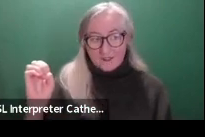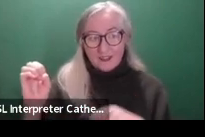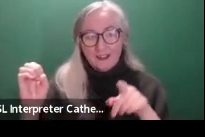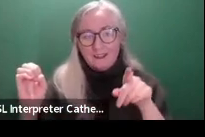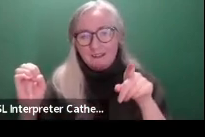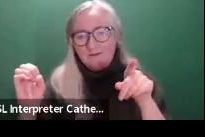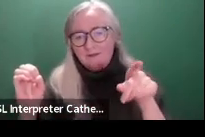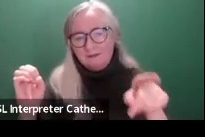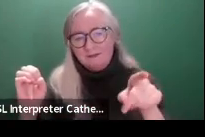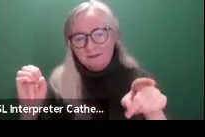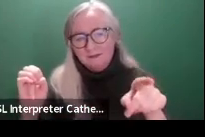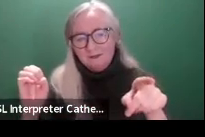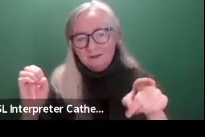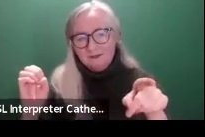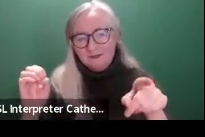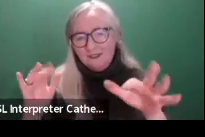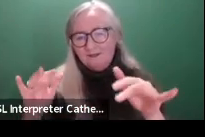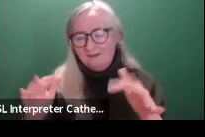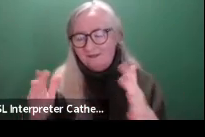the